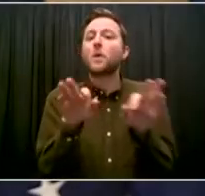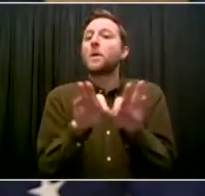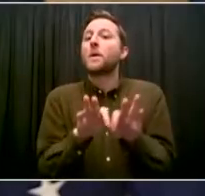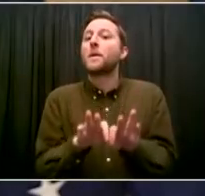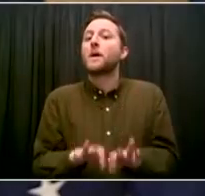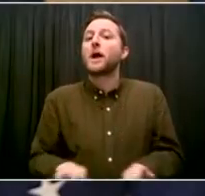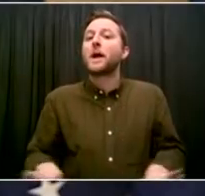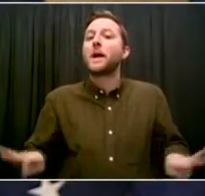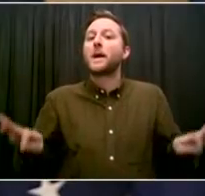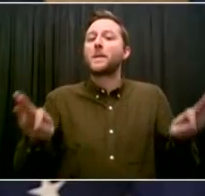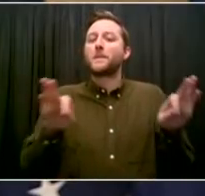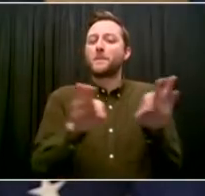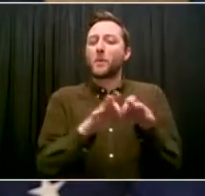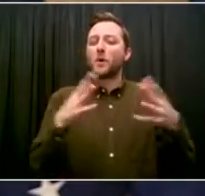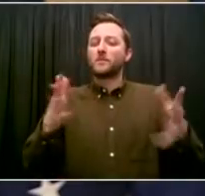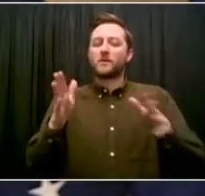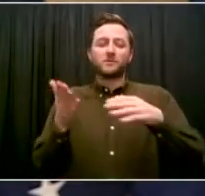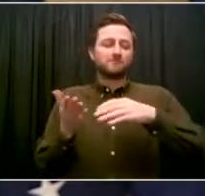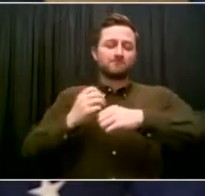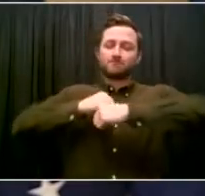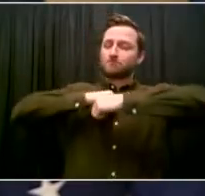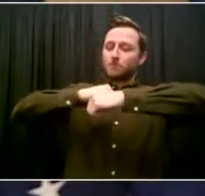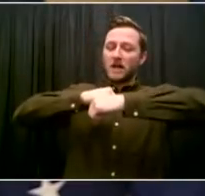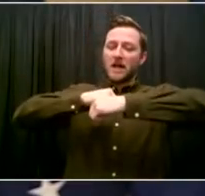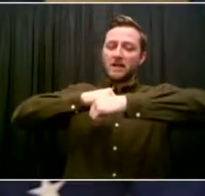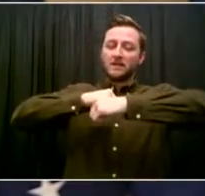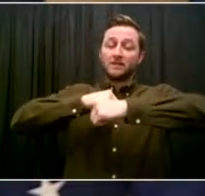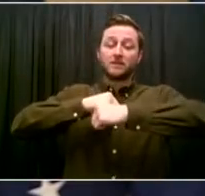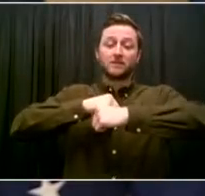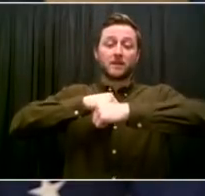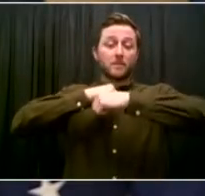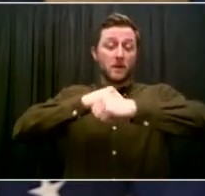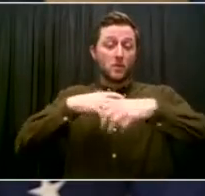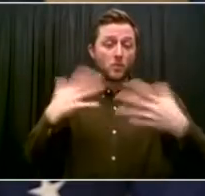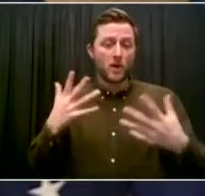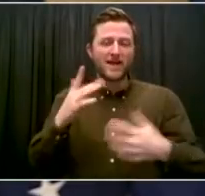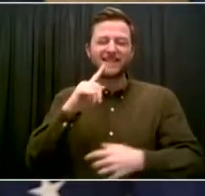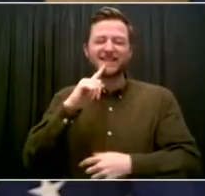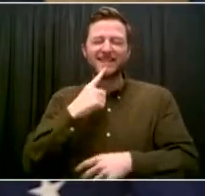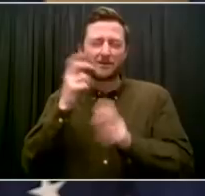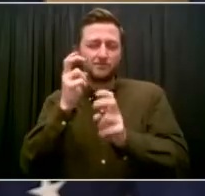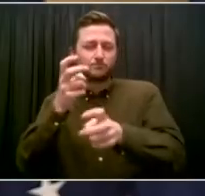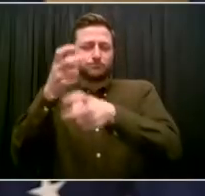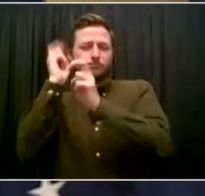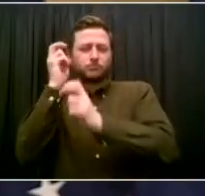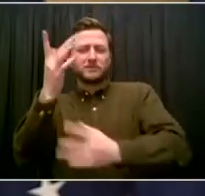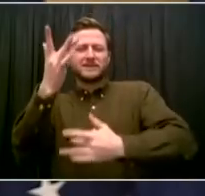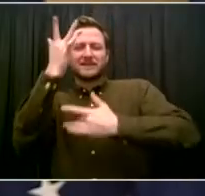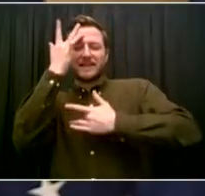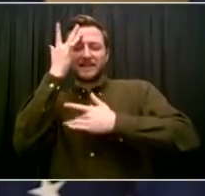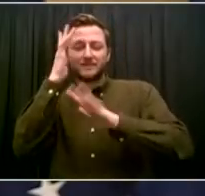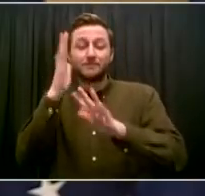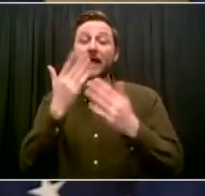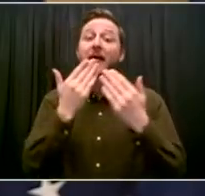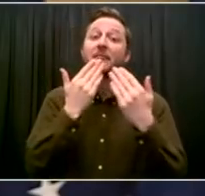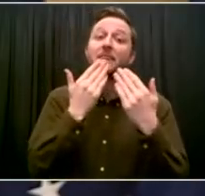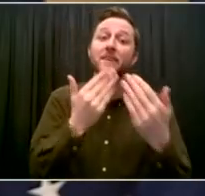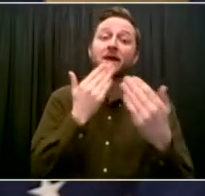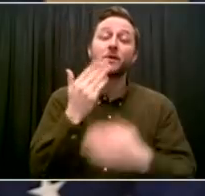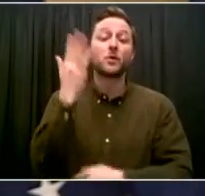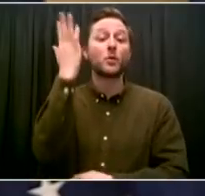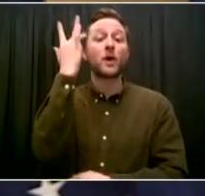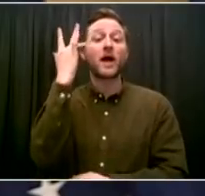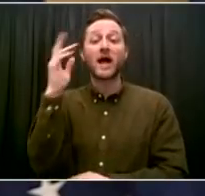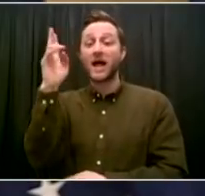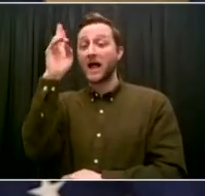from severe disease. And for that, I thank you, because you also helped protect our hospitals and our health